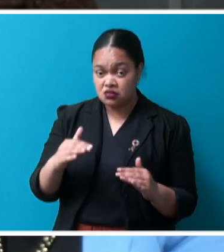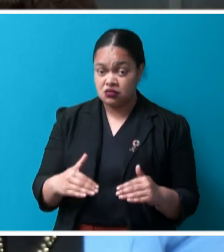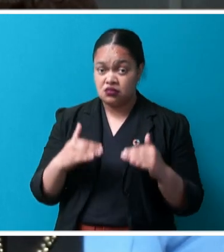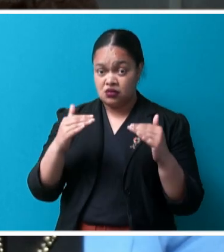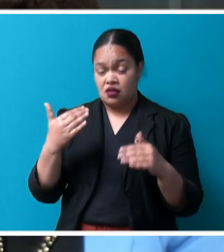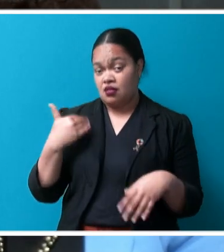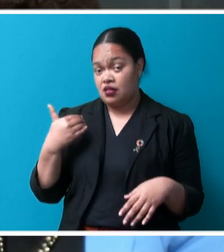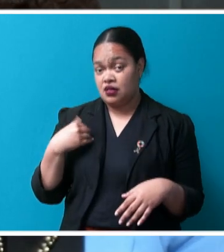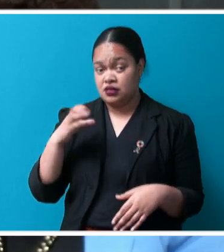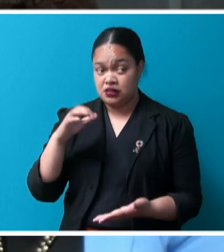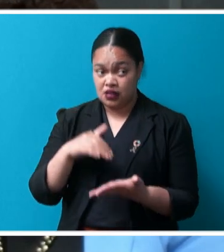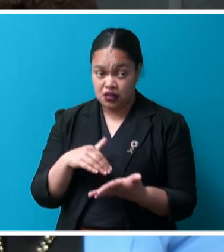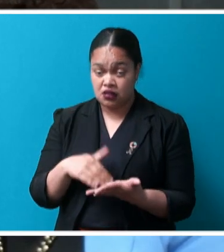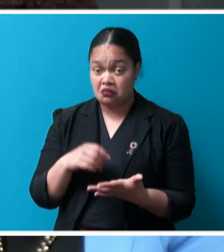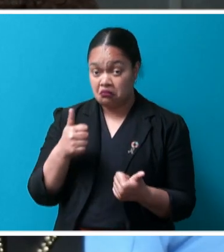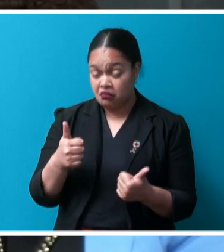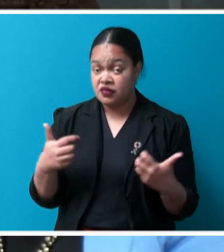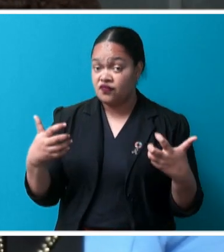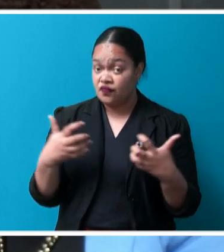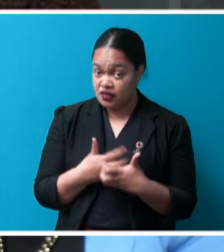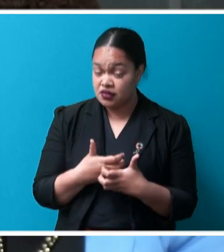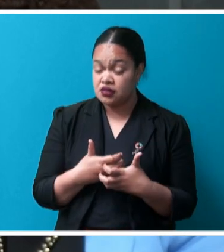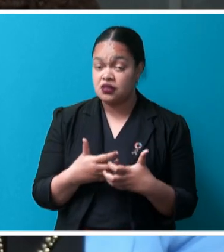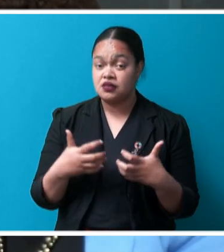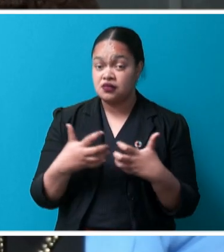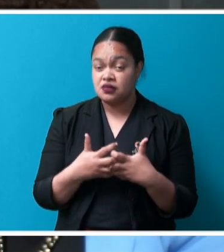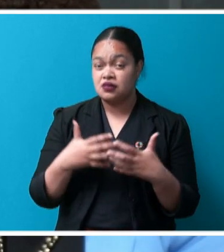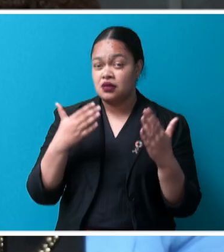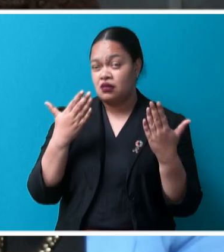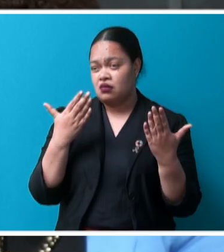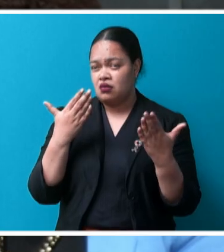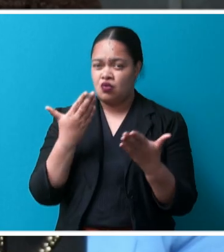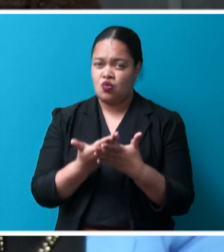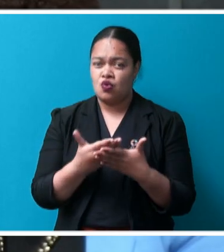center, if it is fit, based on a number of criteria, maybe